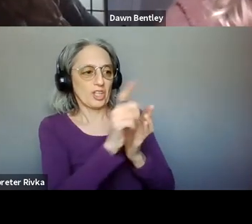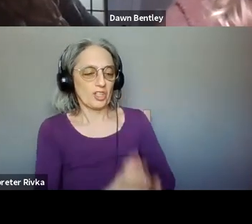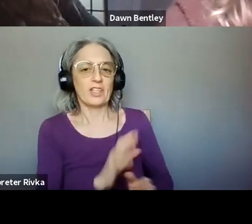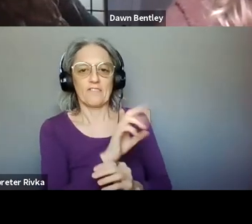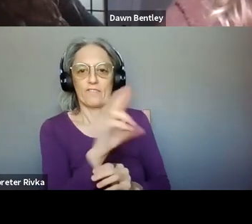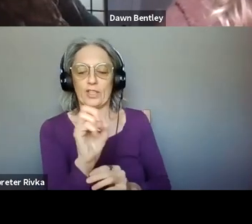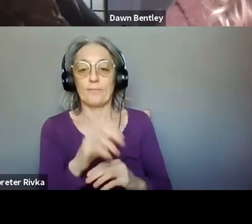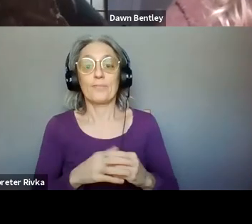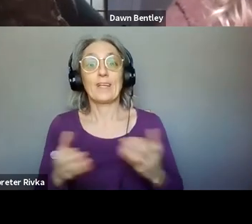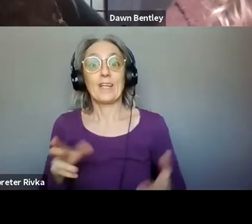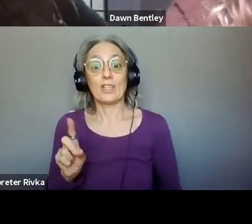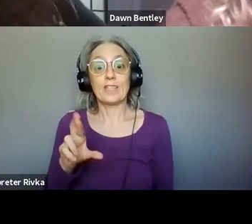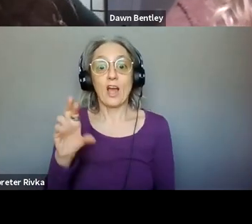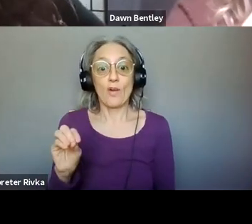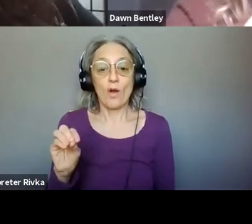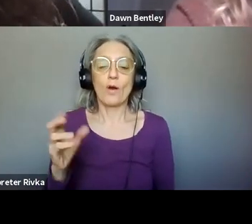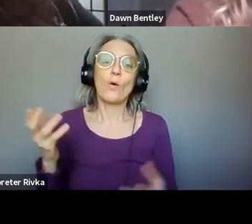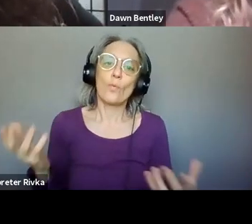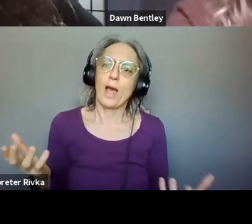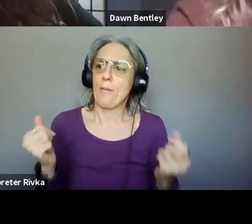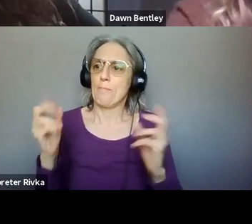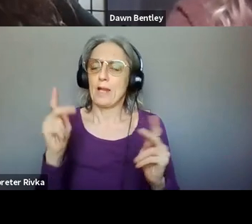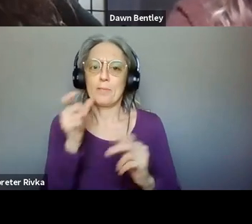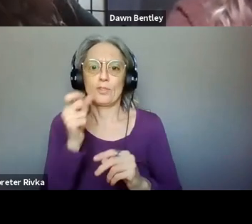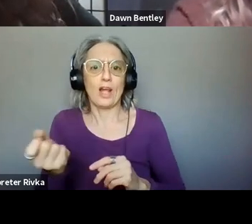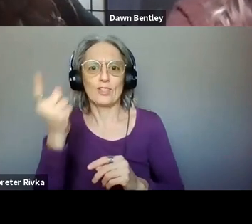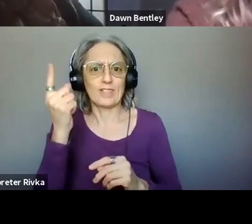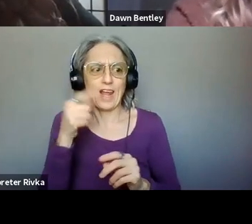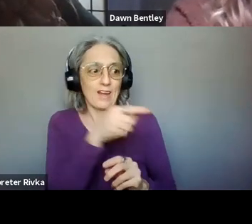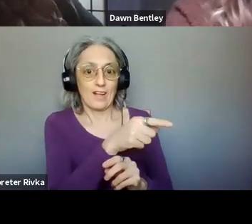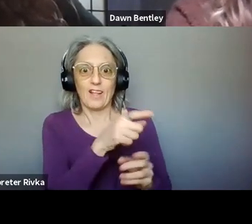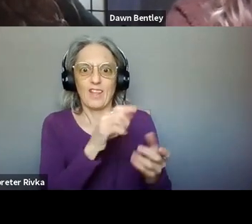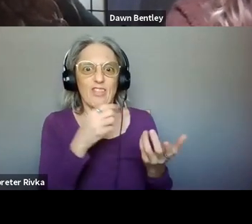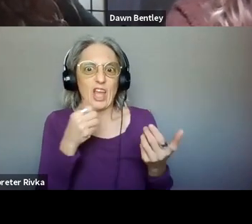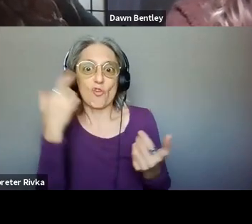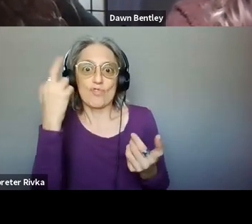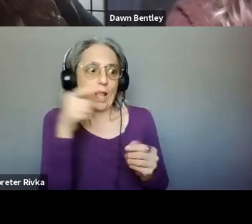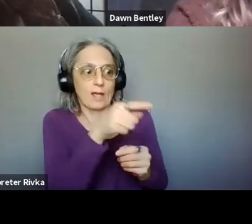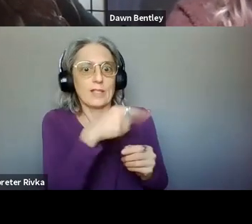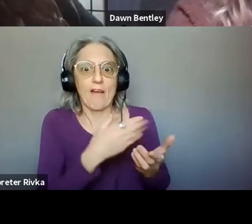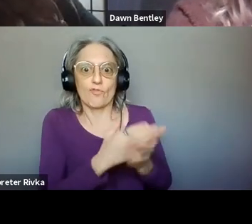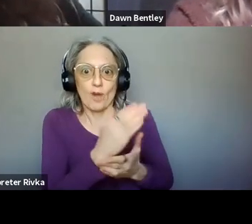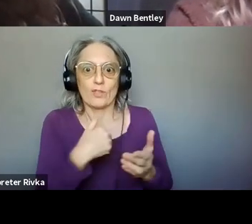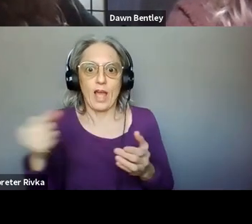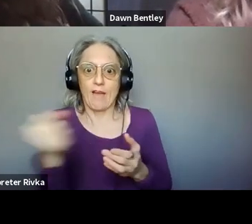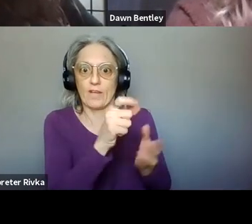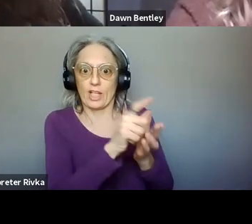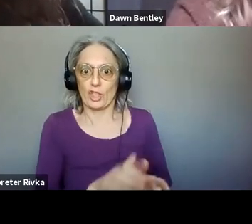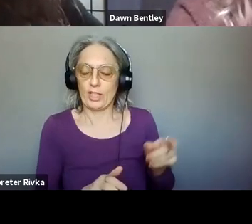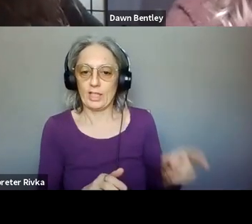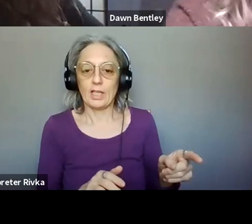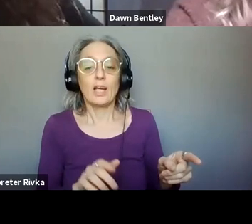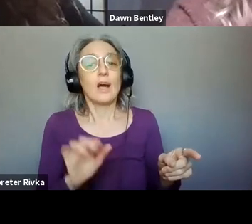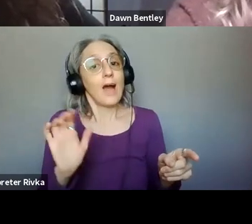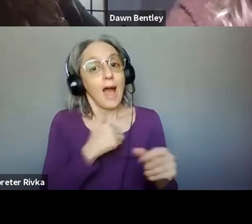DRO a lot of people don't understand or know that the ward has a right to an attorney. And so that's one of the things we always make sure to let people know is they do have a right